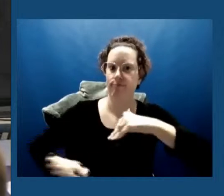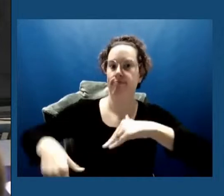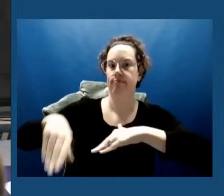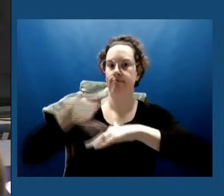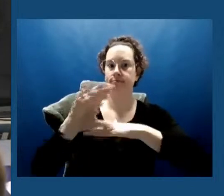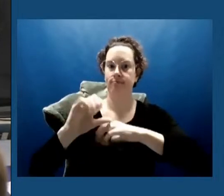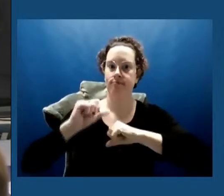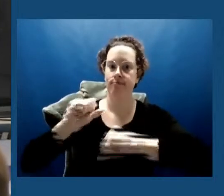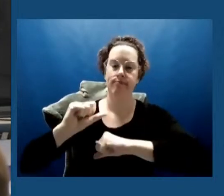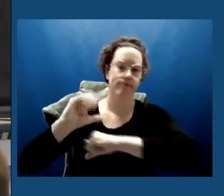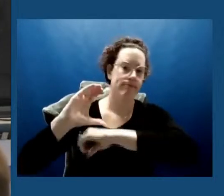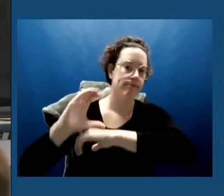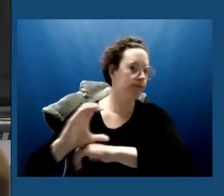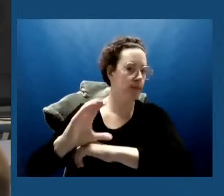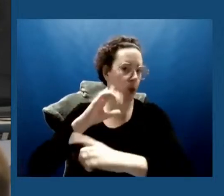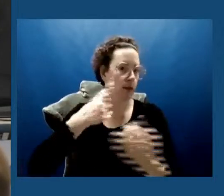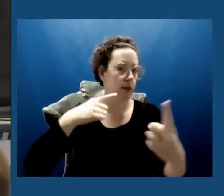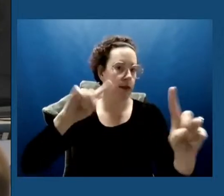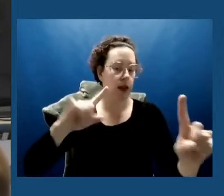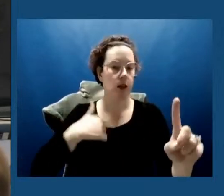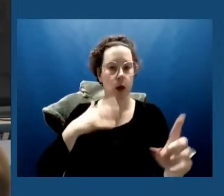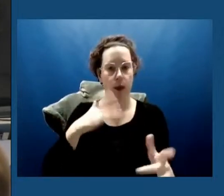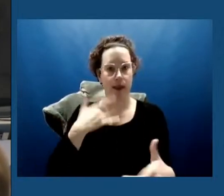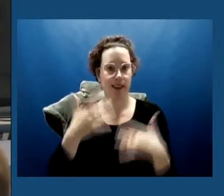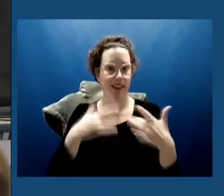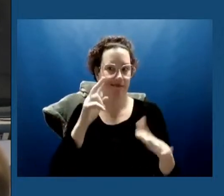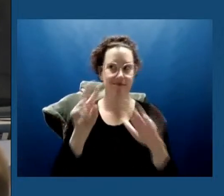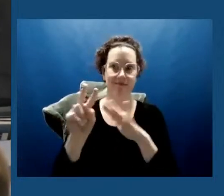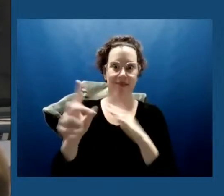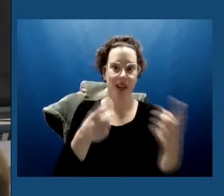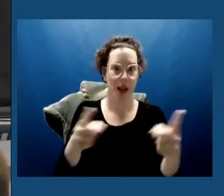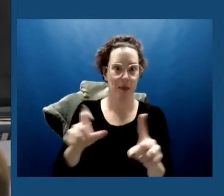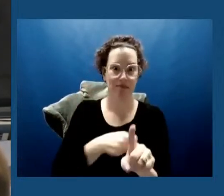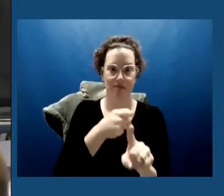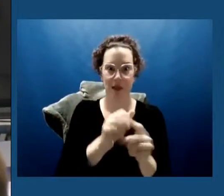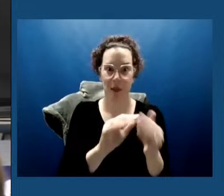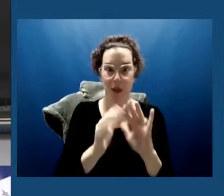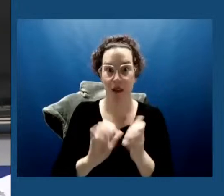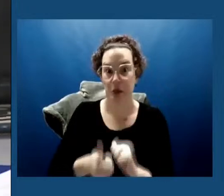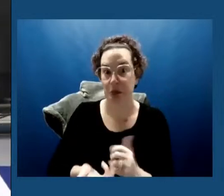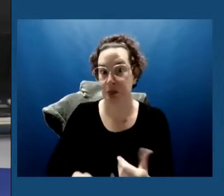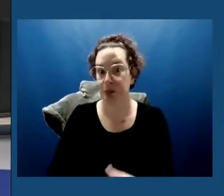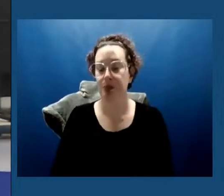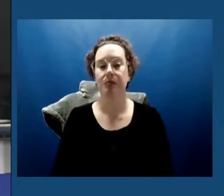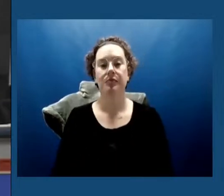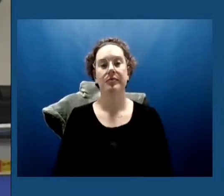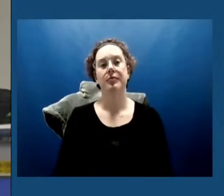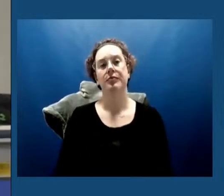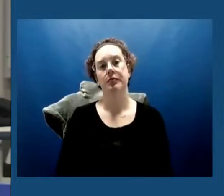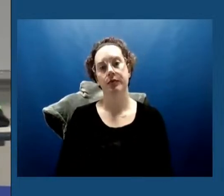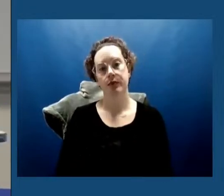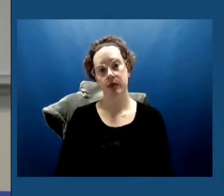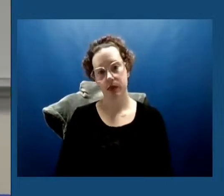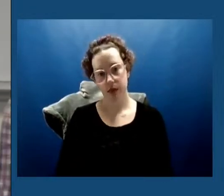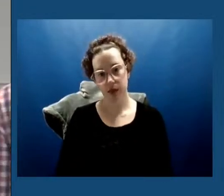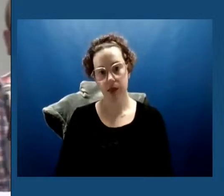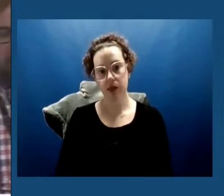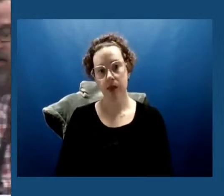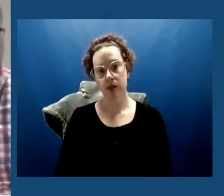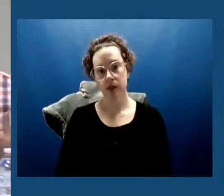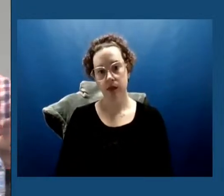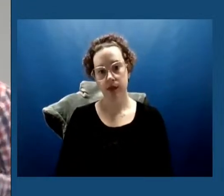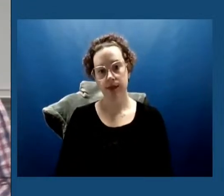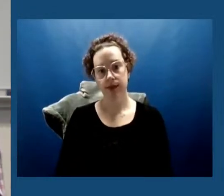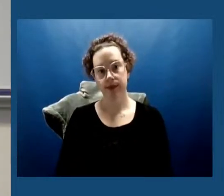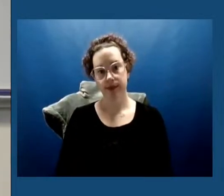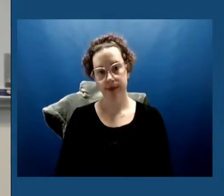make this successful, and I'm excited to see where it goes in the future and how it impacts my community. Awesome. Thank you. Brian. I just want to